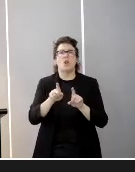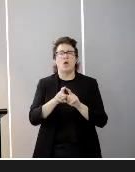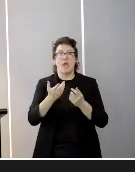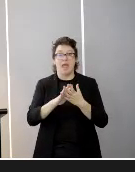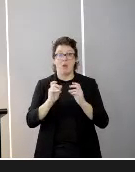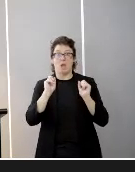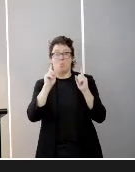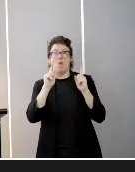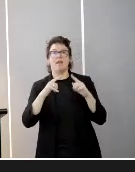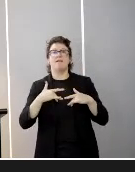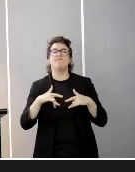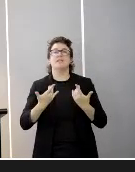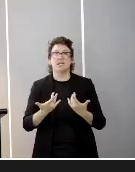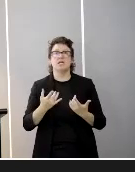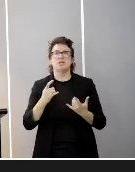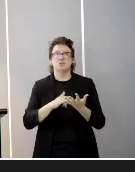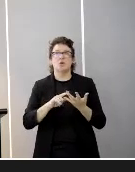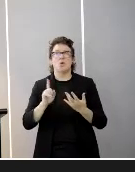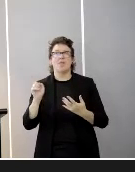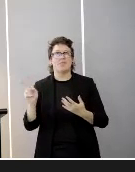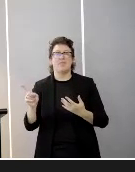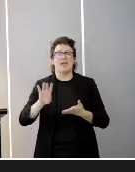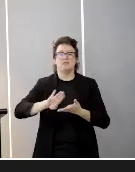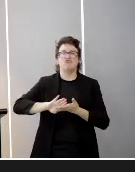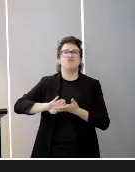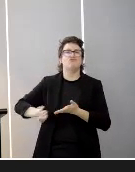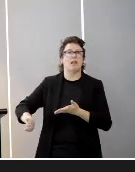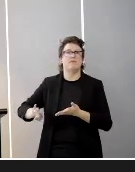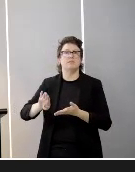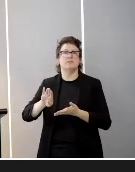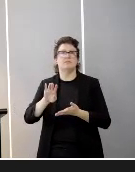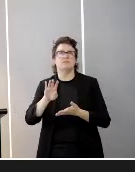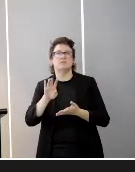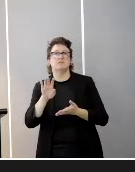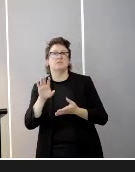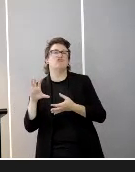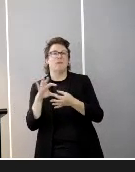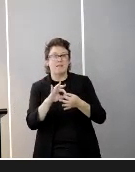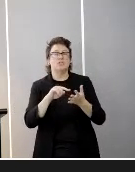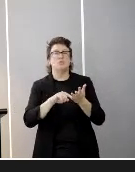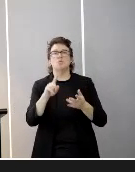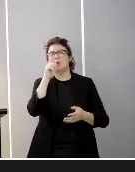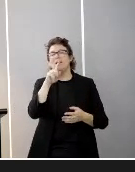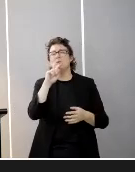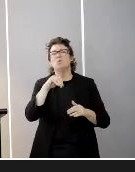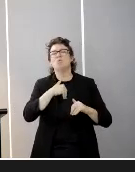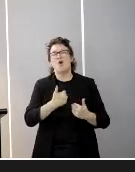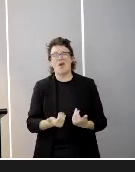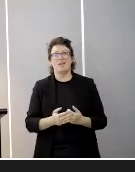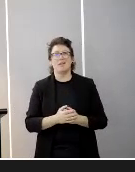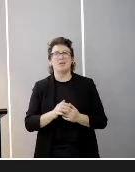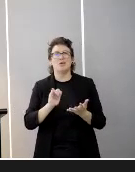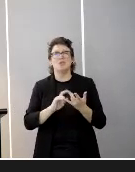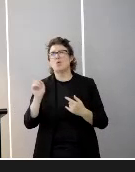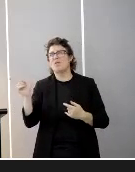someone feels. So we think those are potentially relevant to people who are really fatigued and tired. So a lot of this is